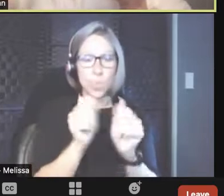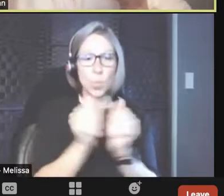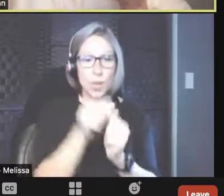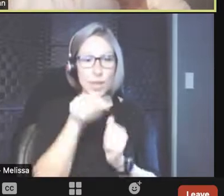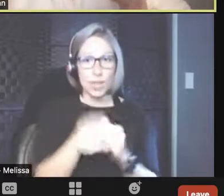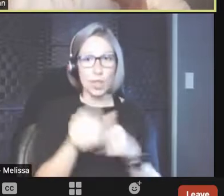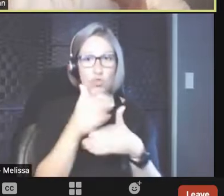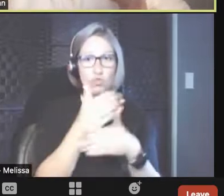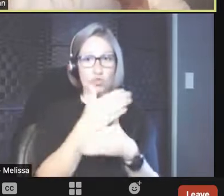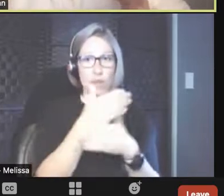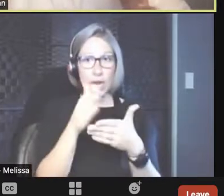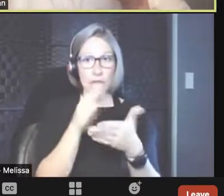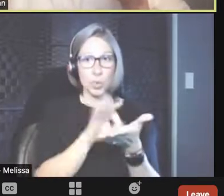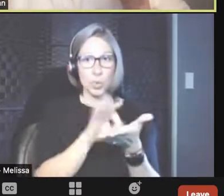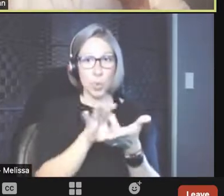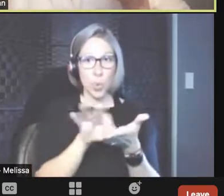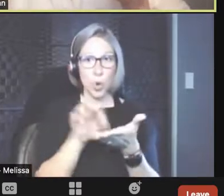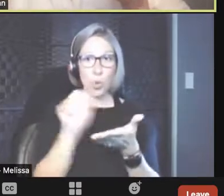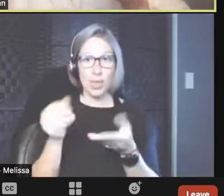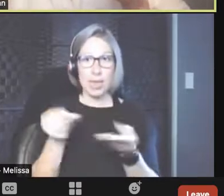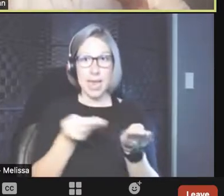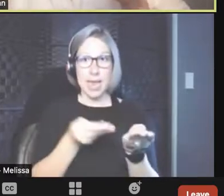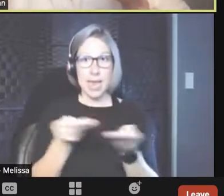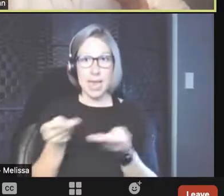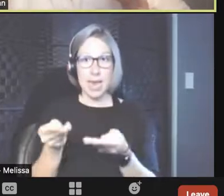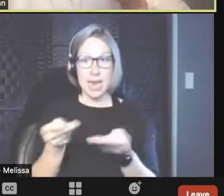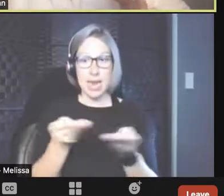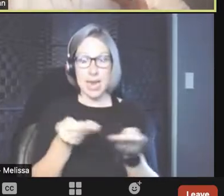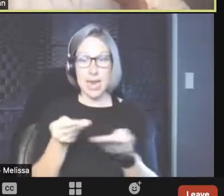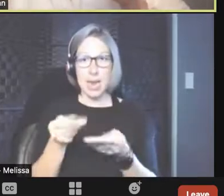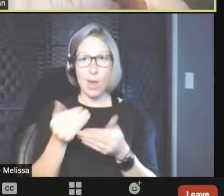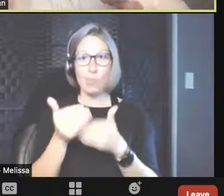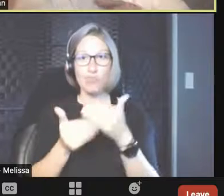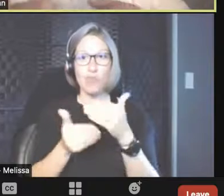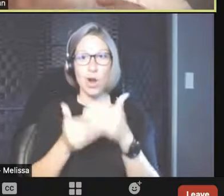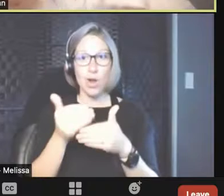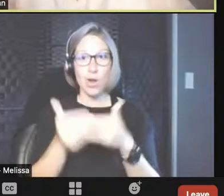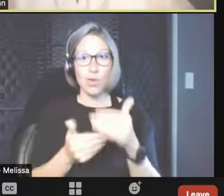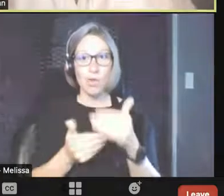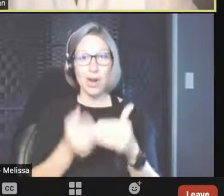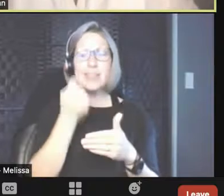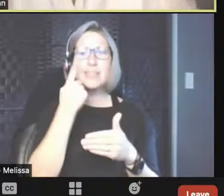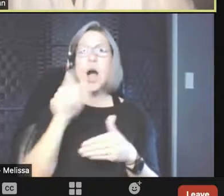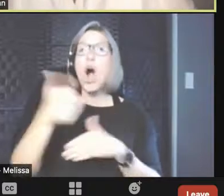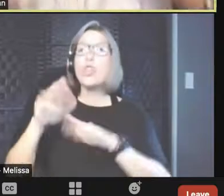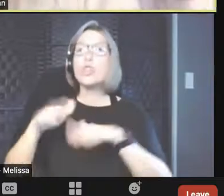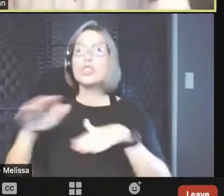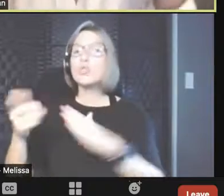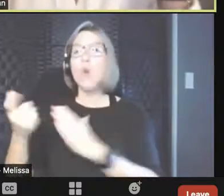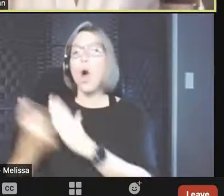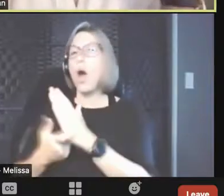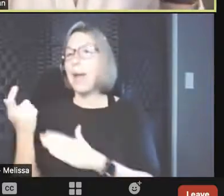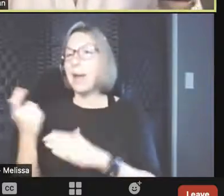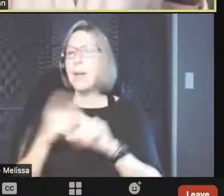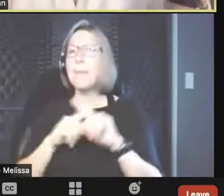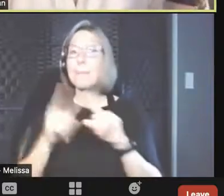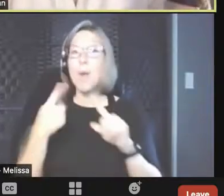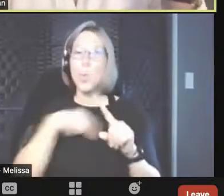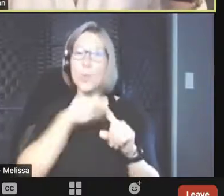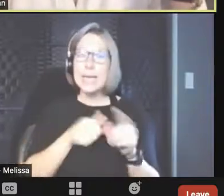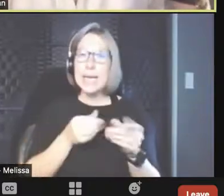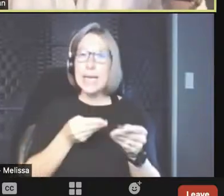actually facilitate that progress that happens automatically in other children. And that essentially is what we're doing. He said that